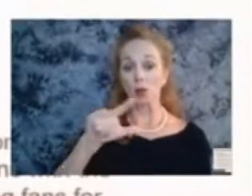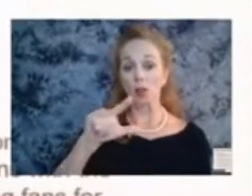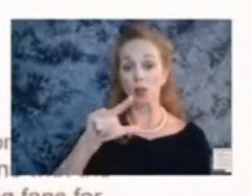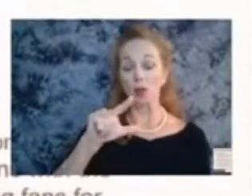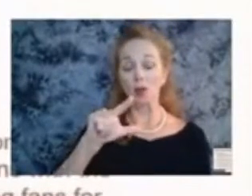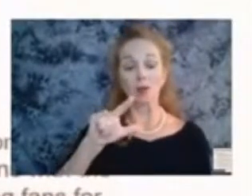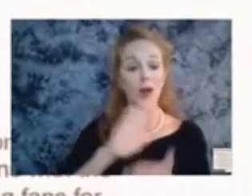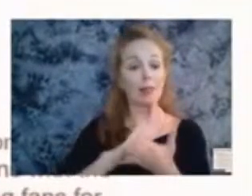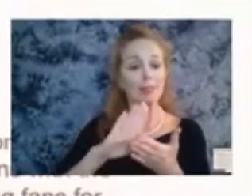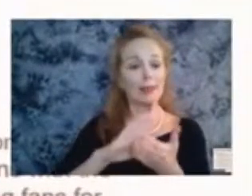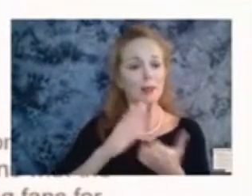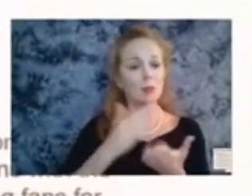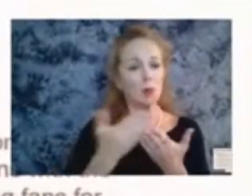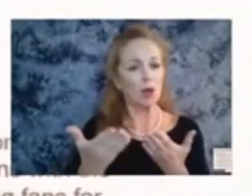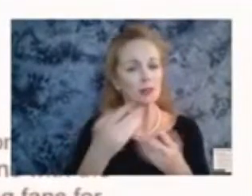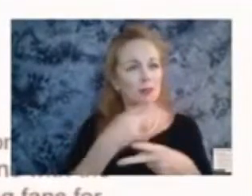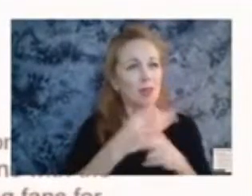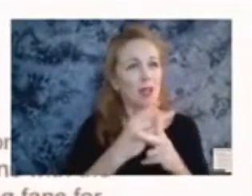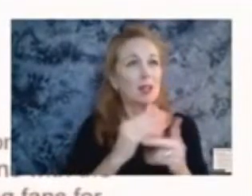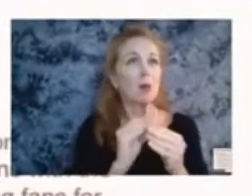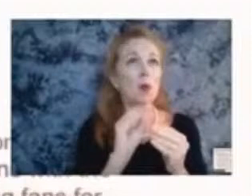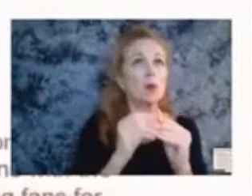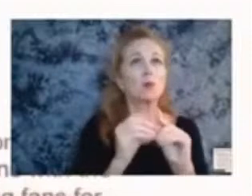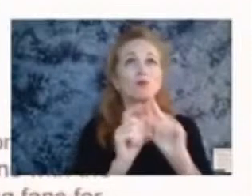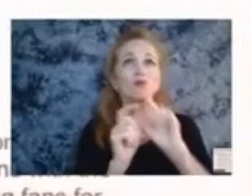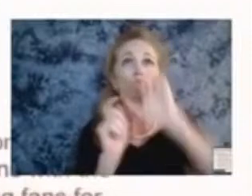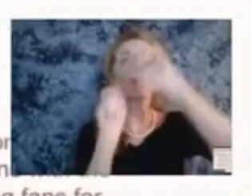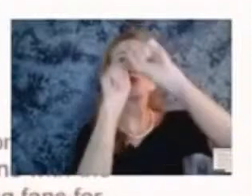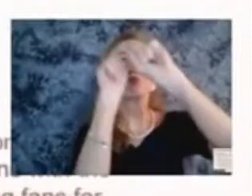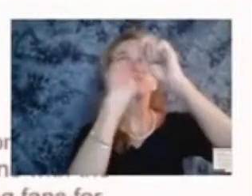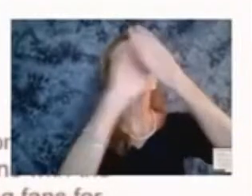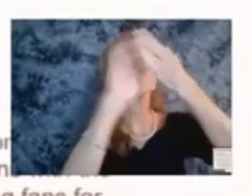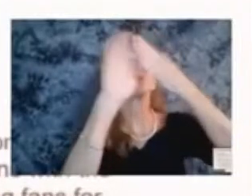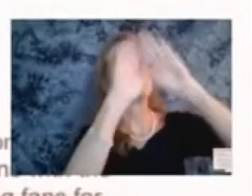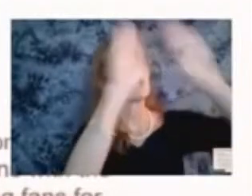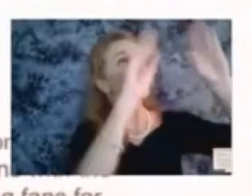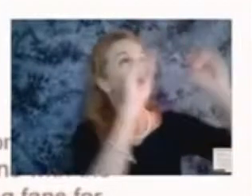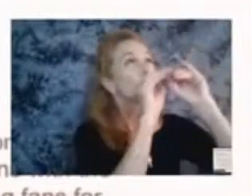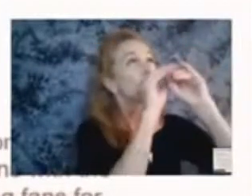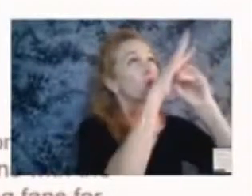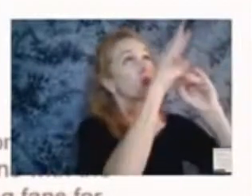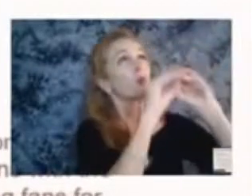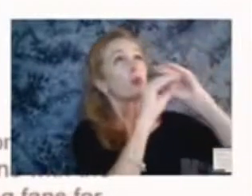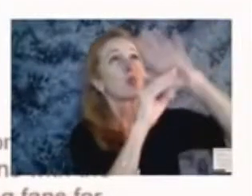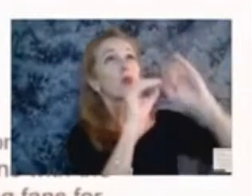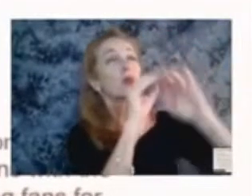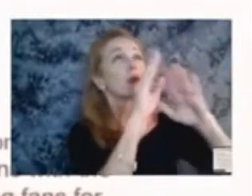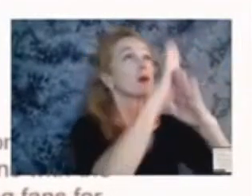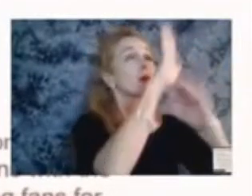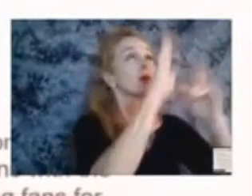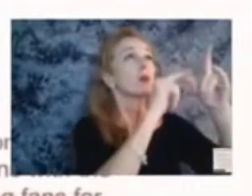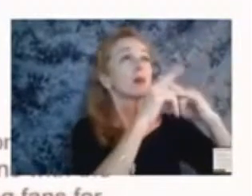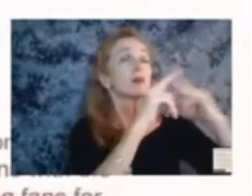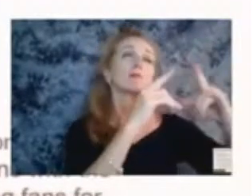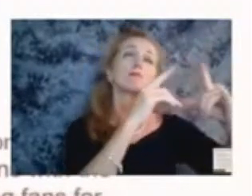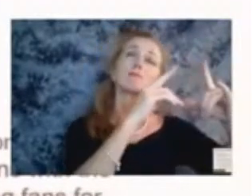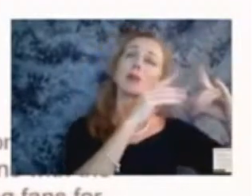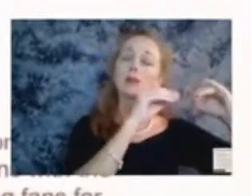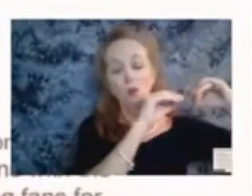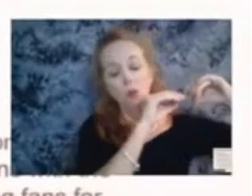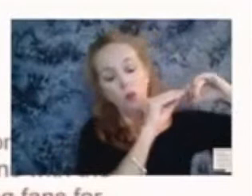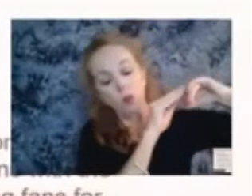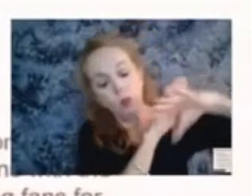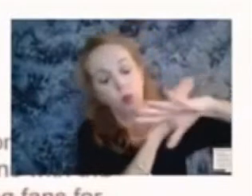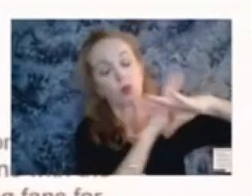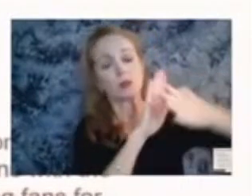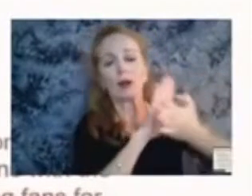when they put them back together to make certain that we are then pushing out the most, the freshest, the most quality air that we can from